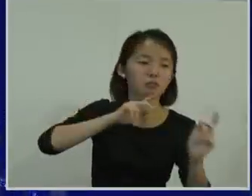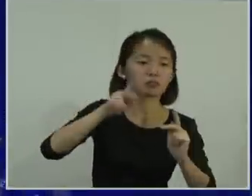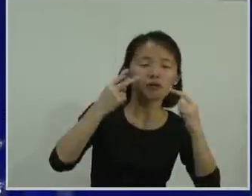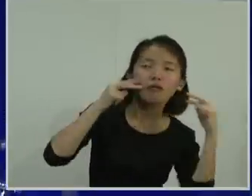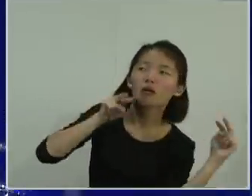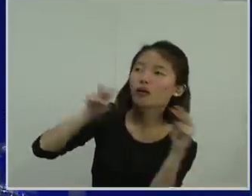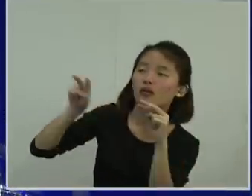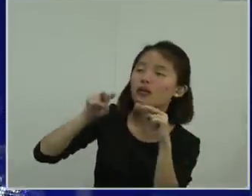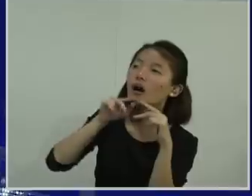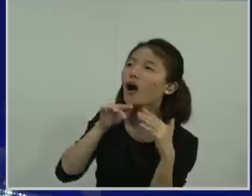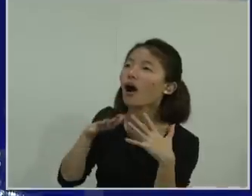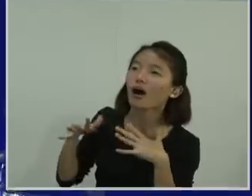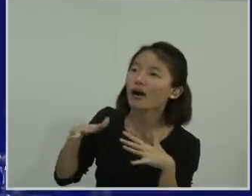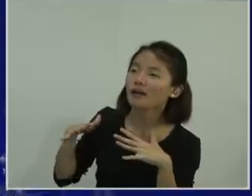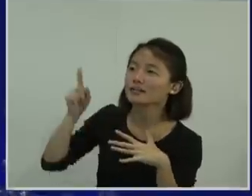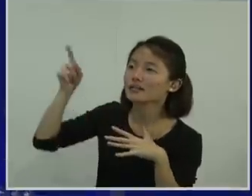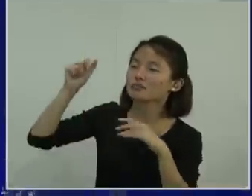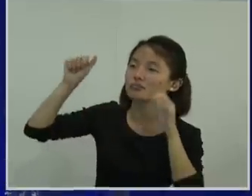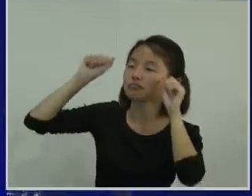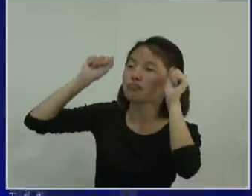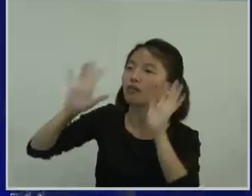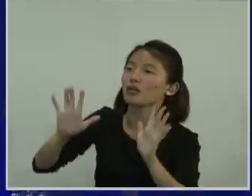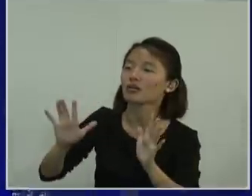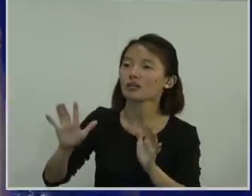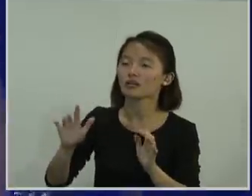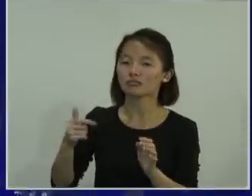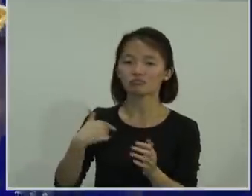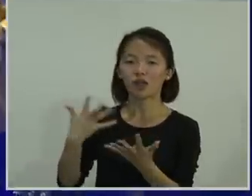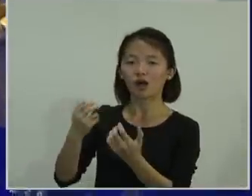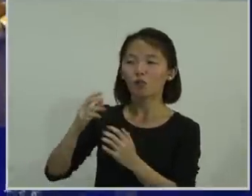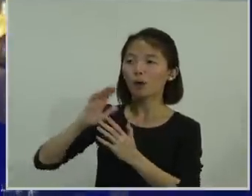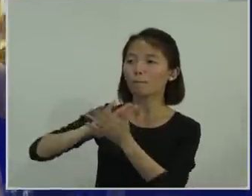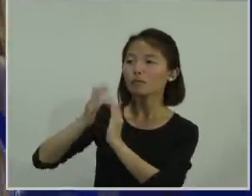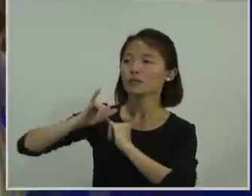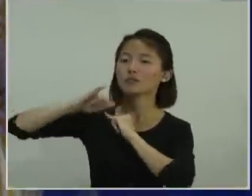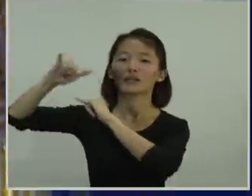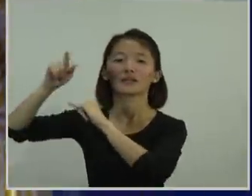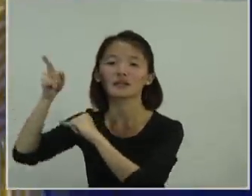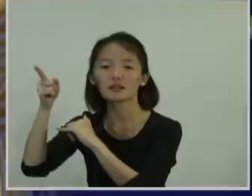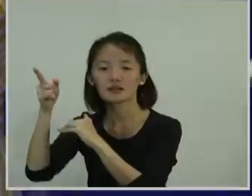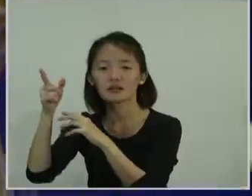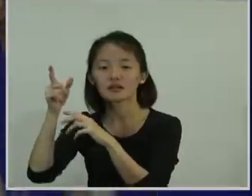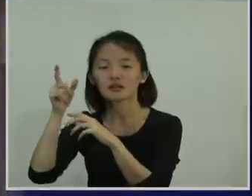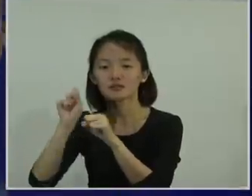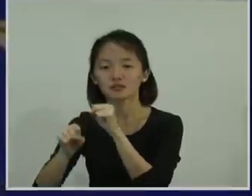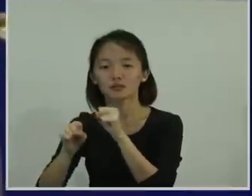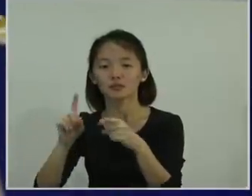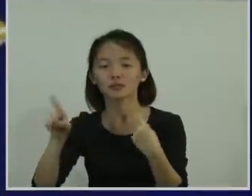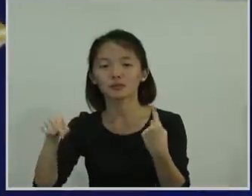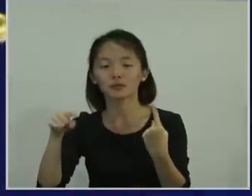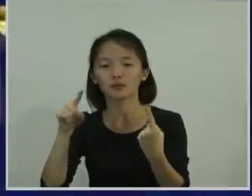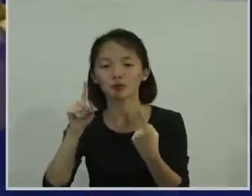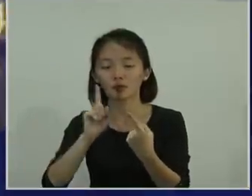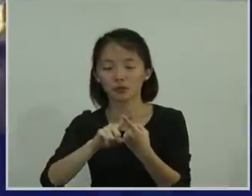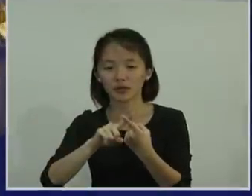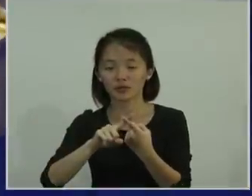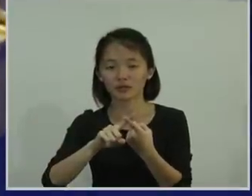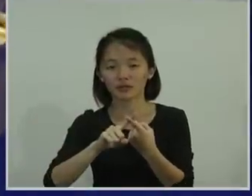And I wanted it too. So when the opportunity came for me to pursue a solo singing career in